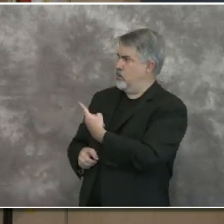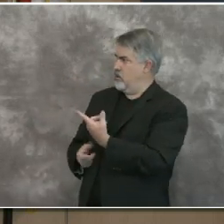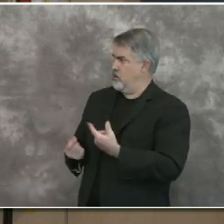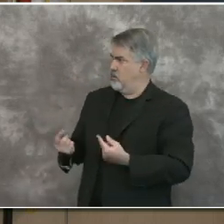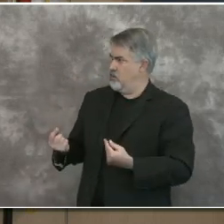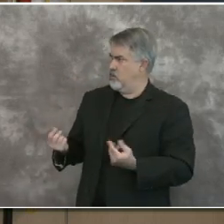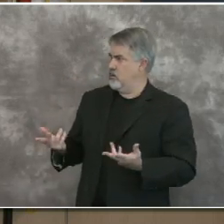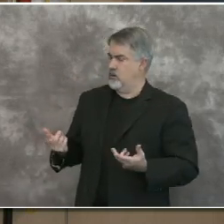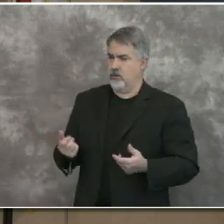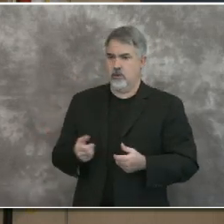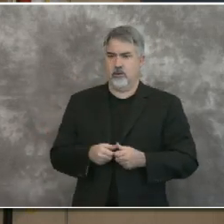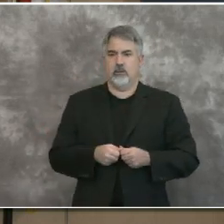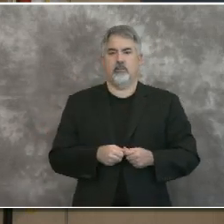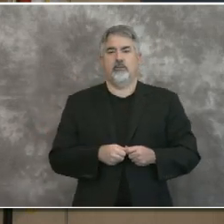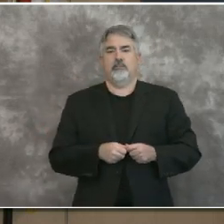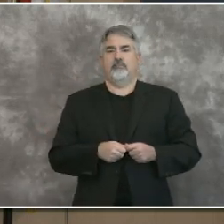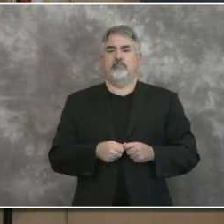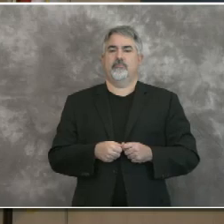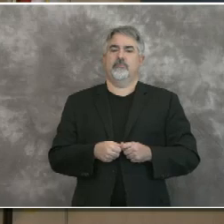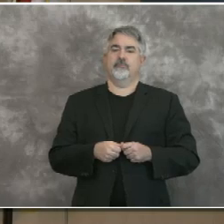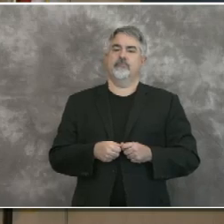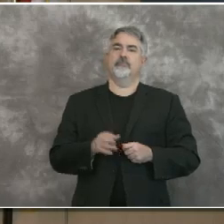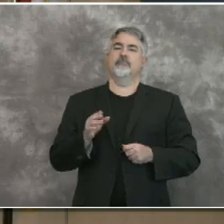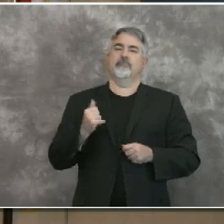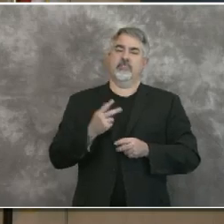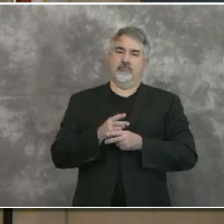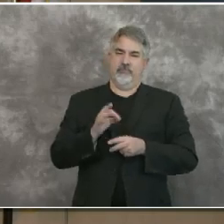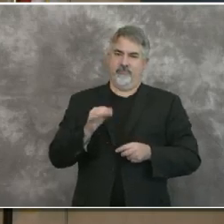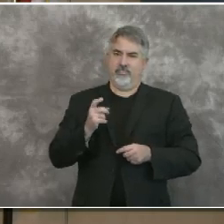I think Supervisor Fletcher is going to respond.